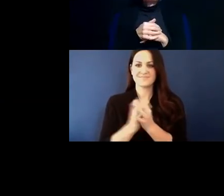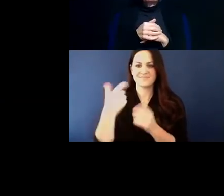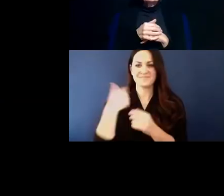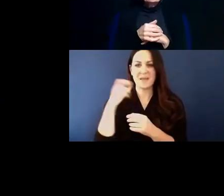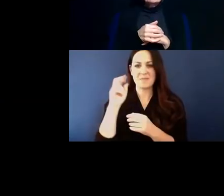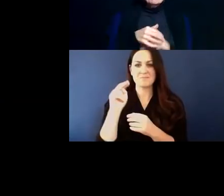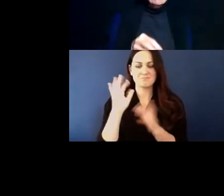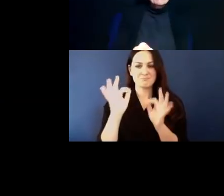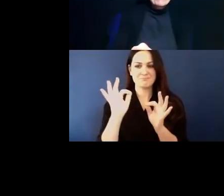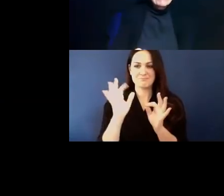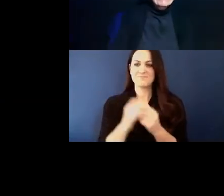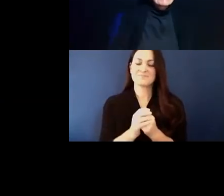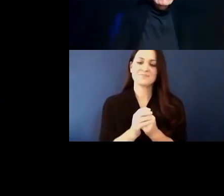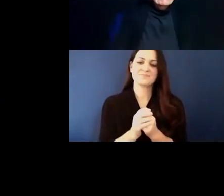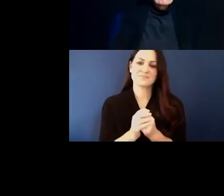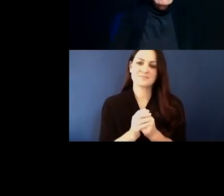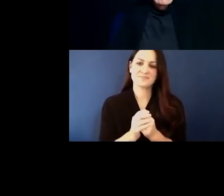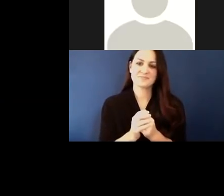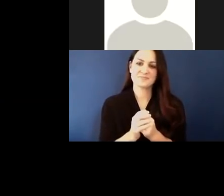you. Let's see here.